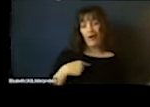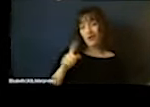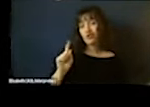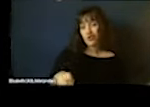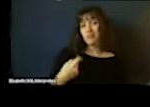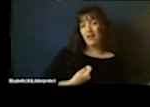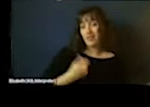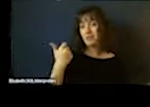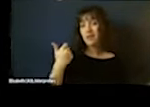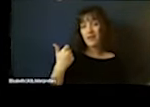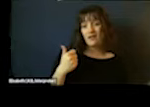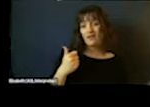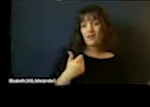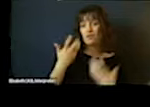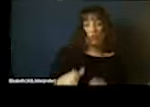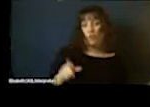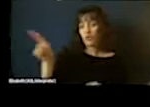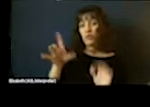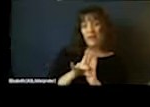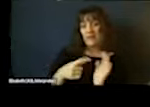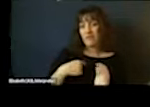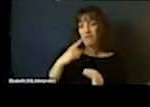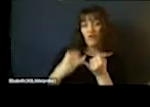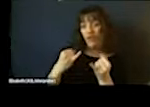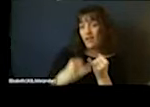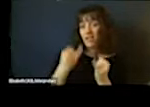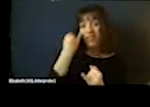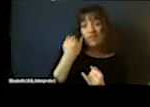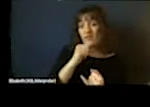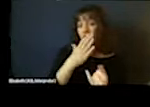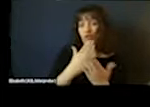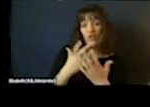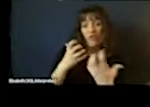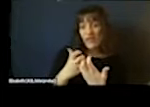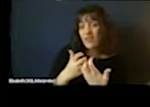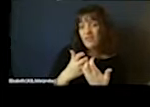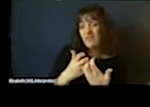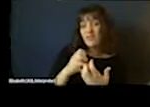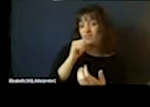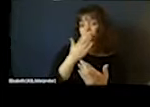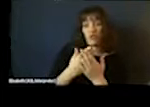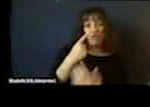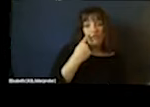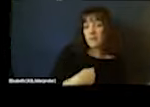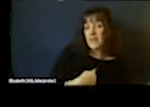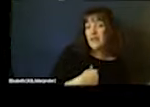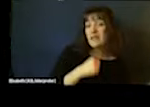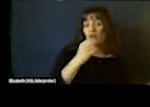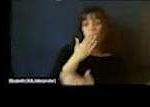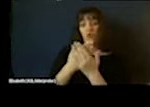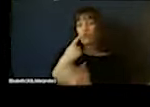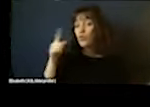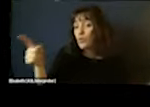be the final. That's the good for both of us. So I just want to express myself as I am authentically. And then she just smiled at